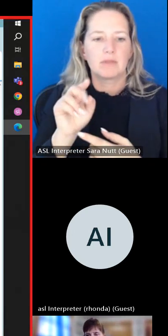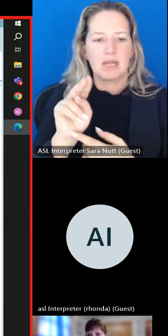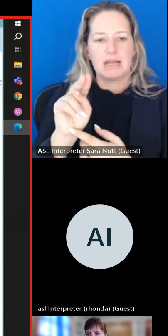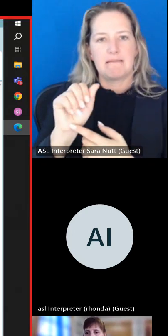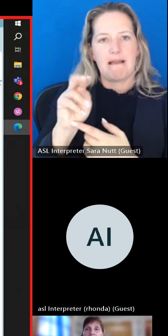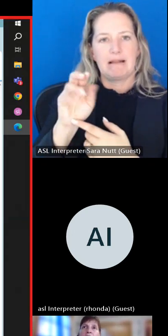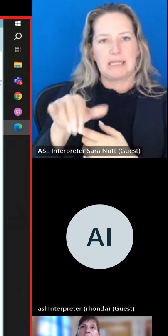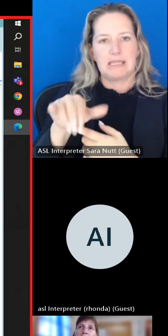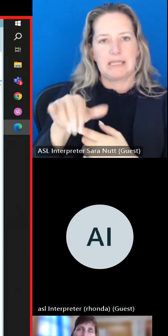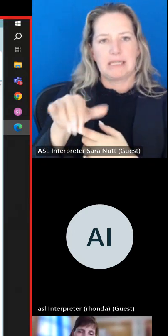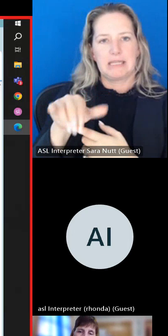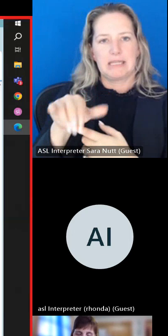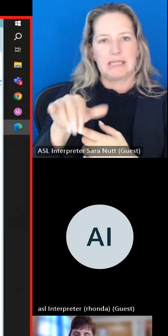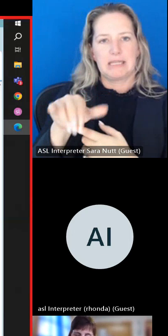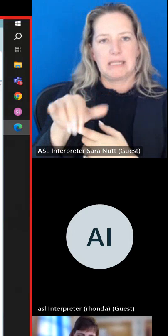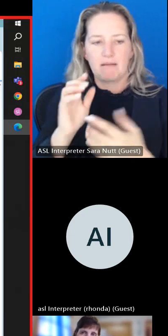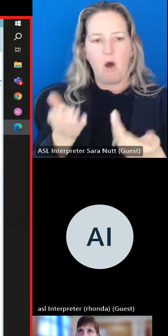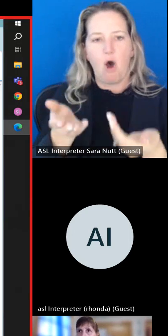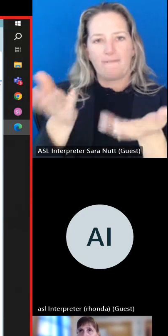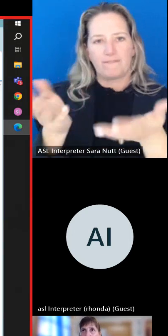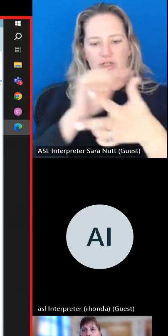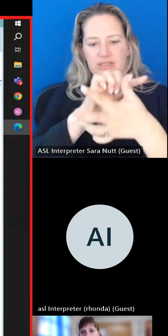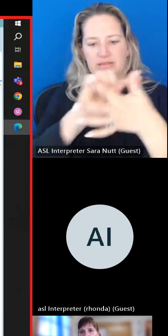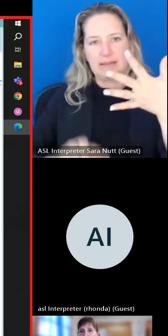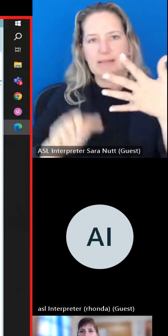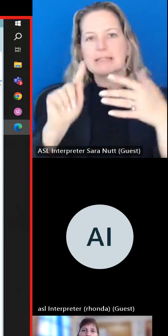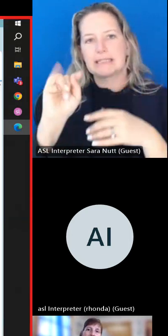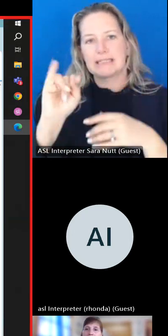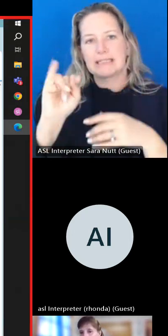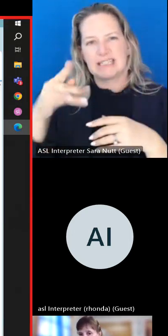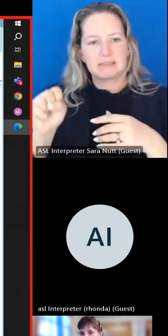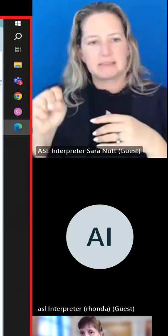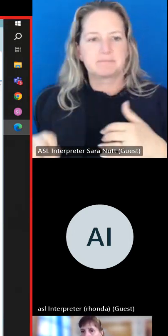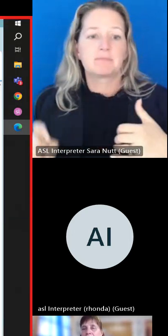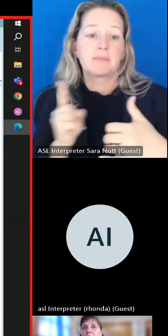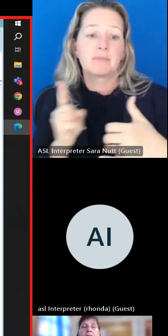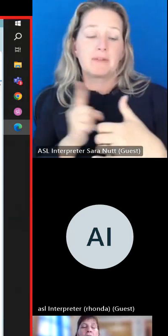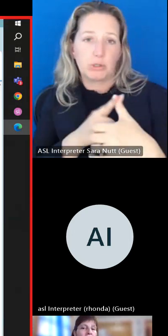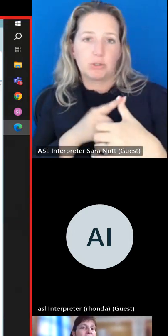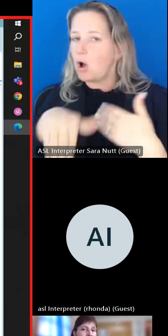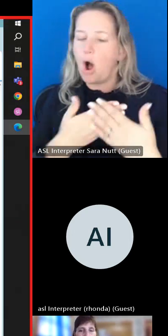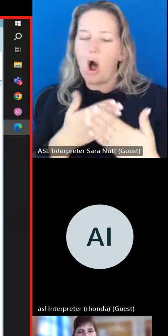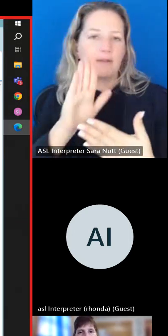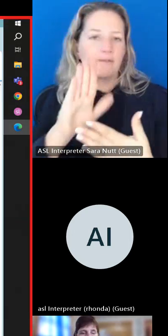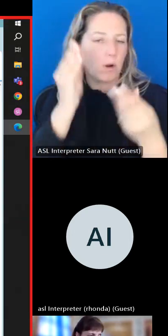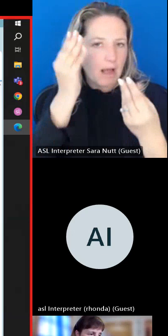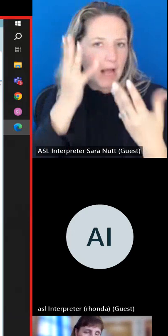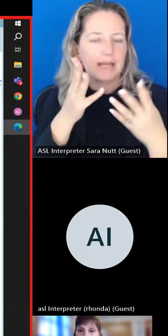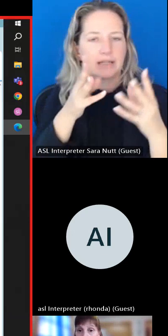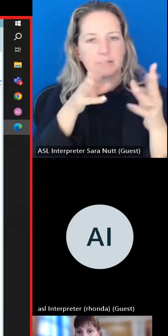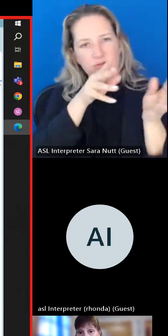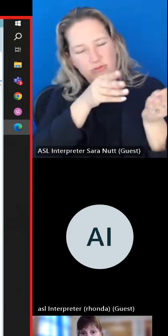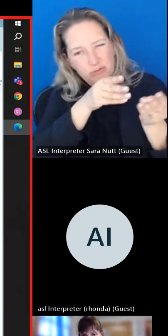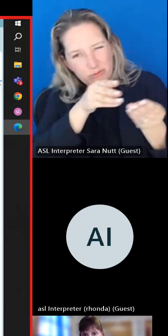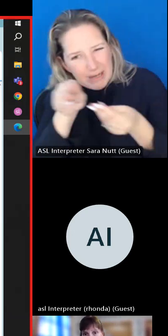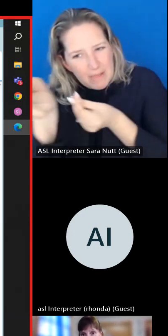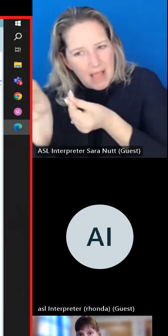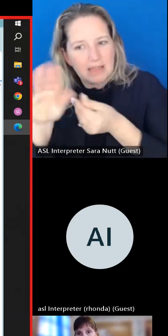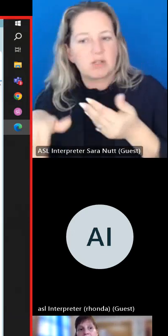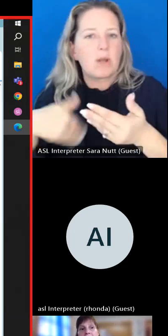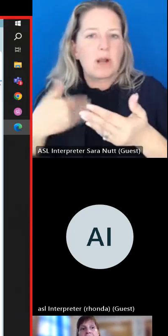one is to streamline all your content so your text supports the story of your data. Now, a lot of you, I remember, were subject